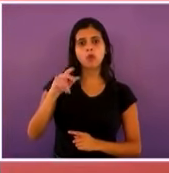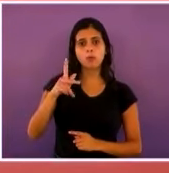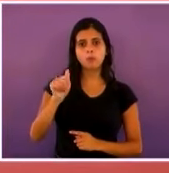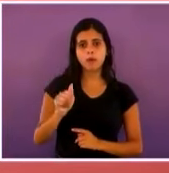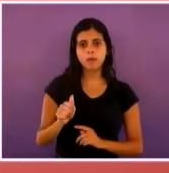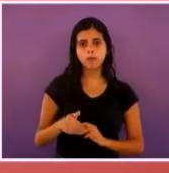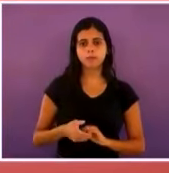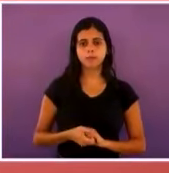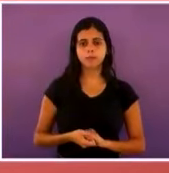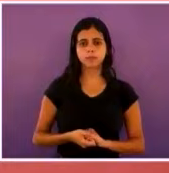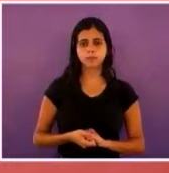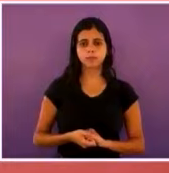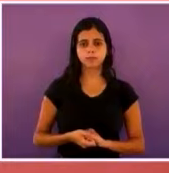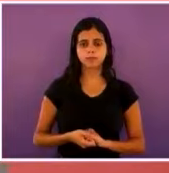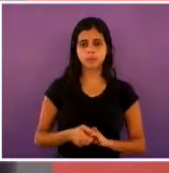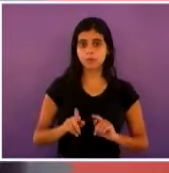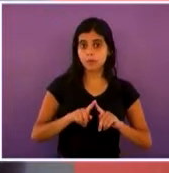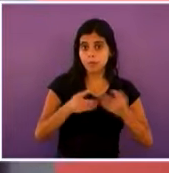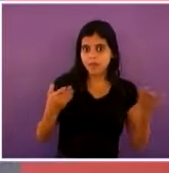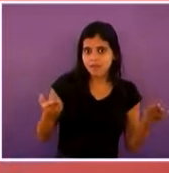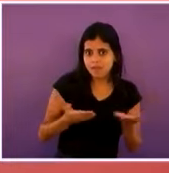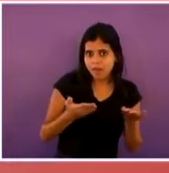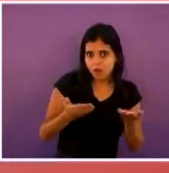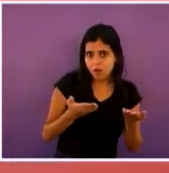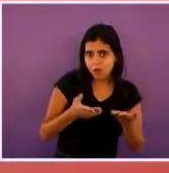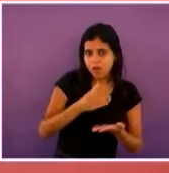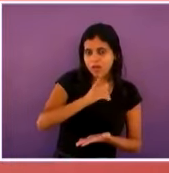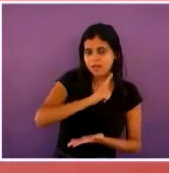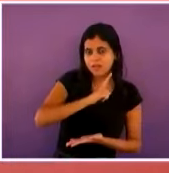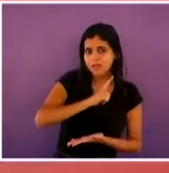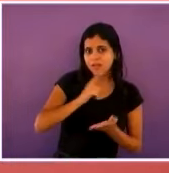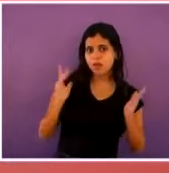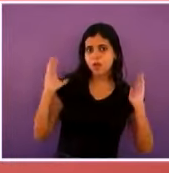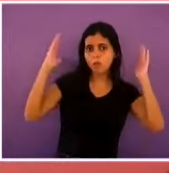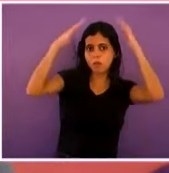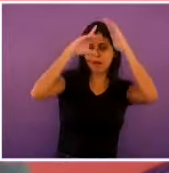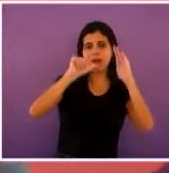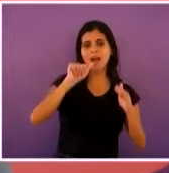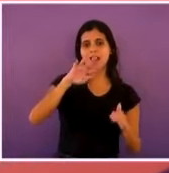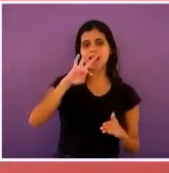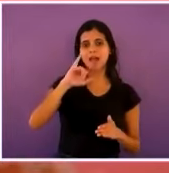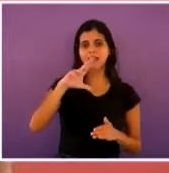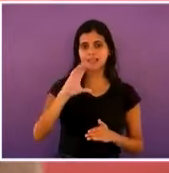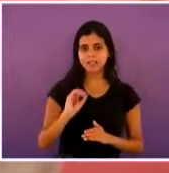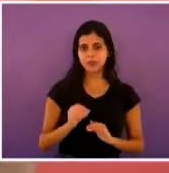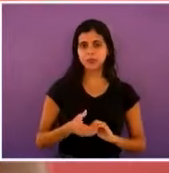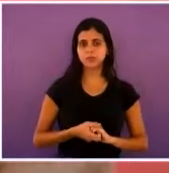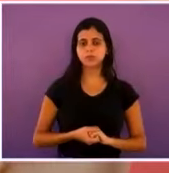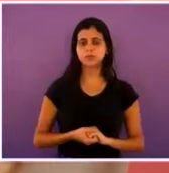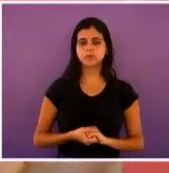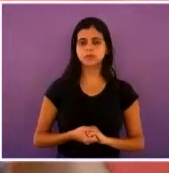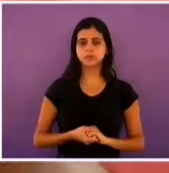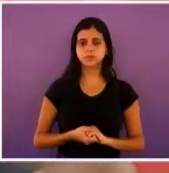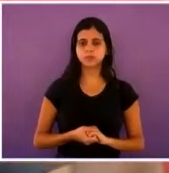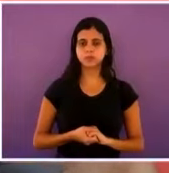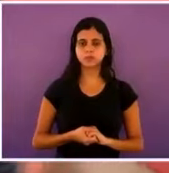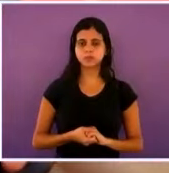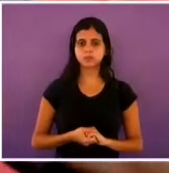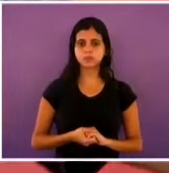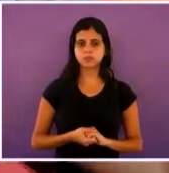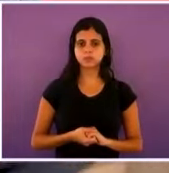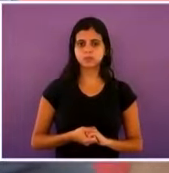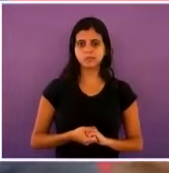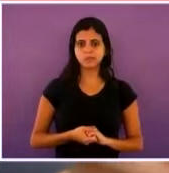have a Latin American Pope. Mas agora, pela primeira vez, nós temos Papa latino-americano. So, less interested